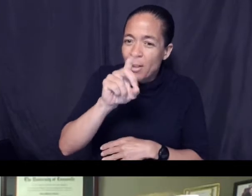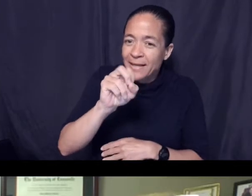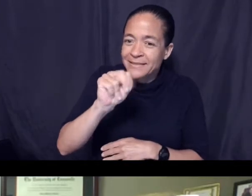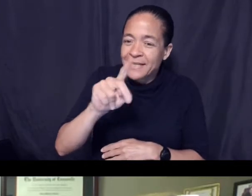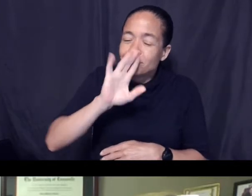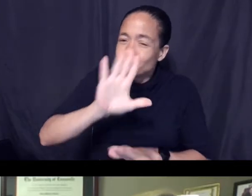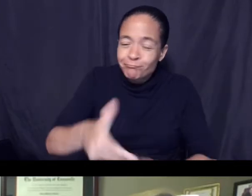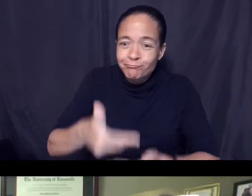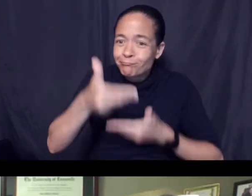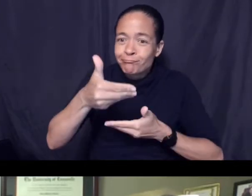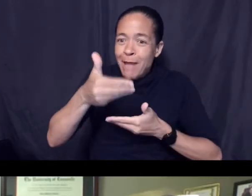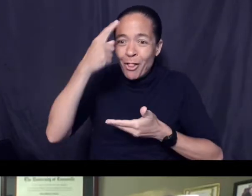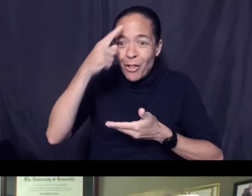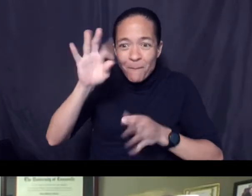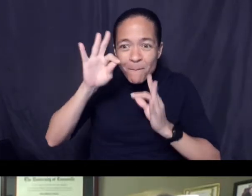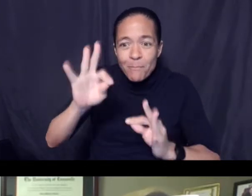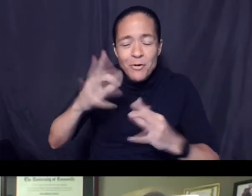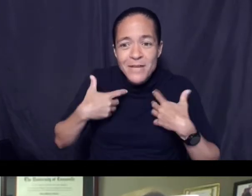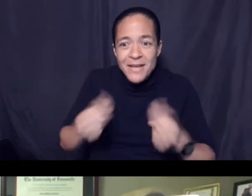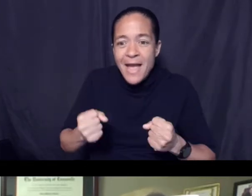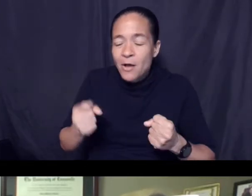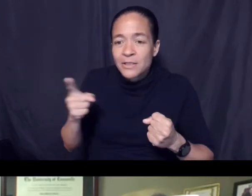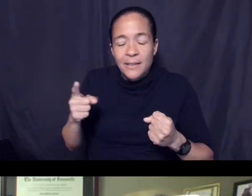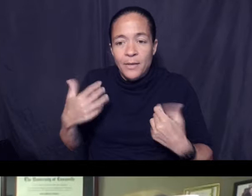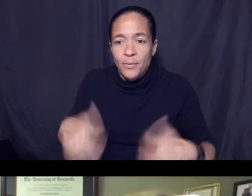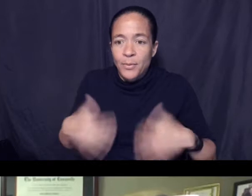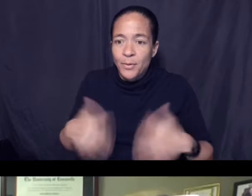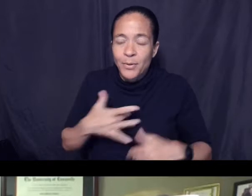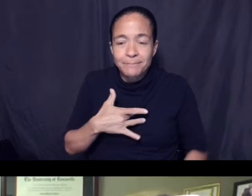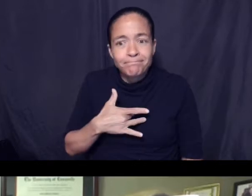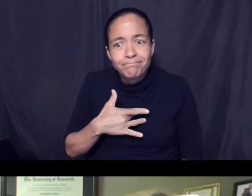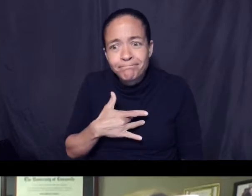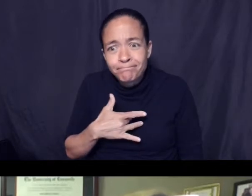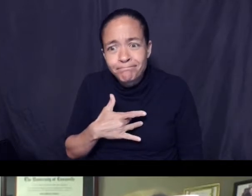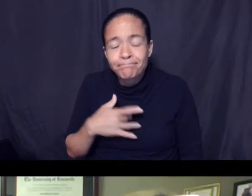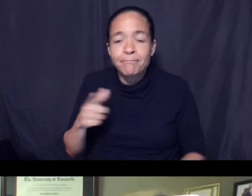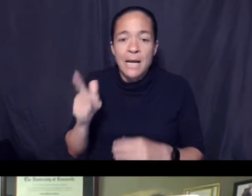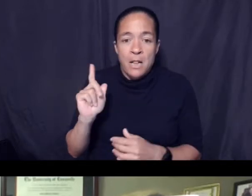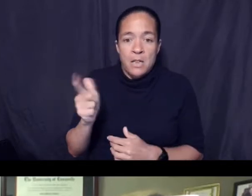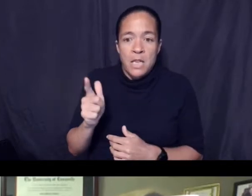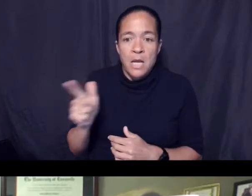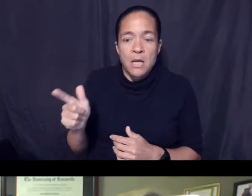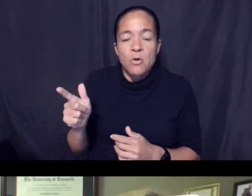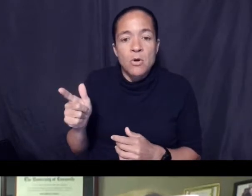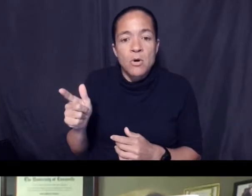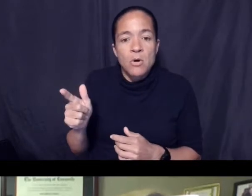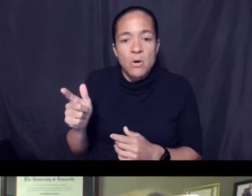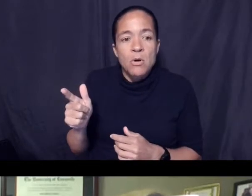him was a miracle to her, a dream come true. But she goes on to say that the